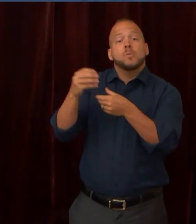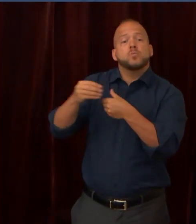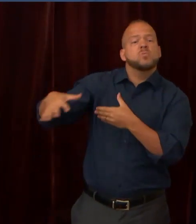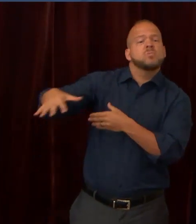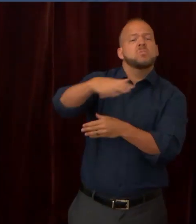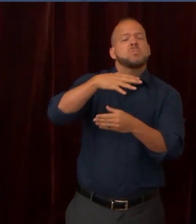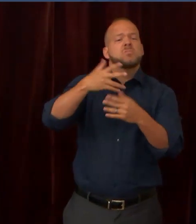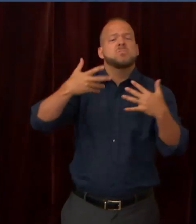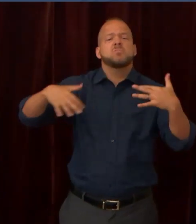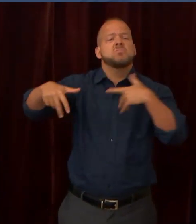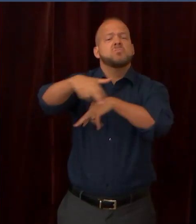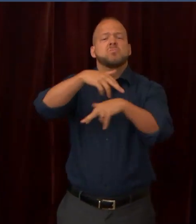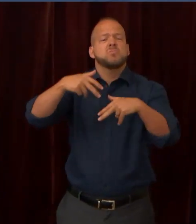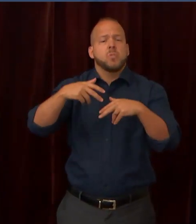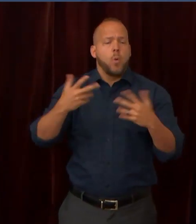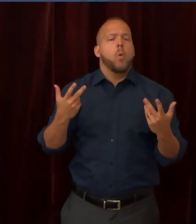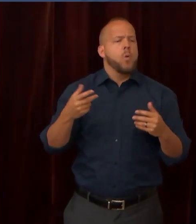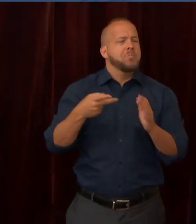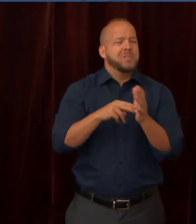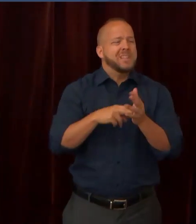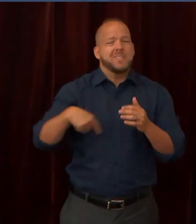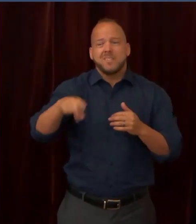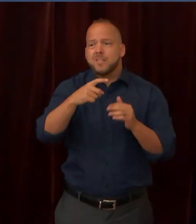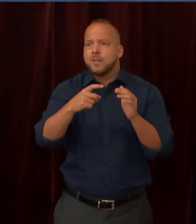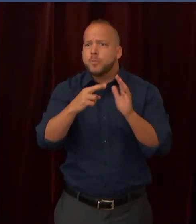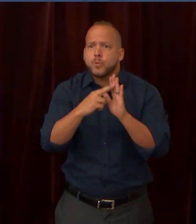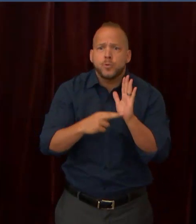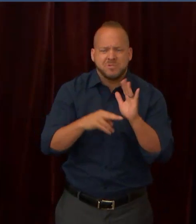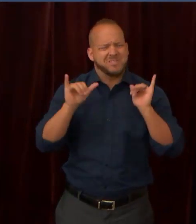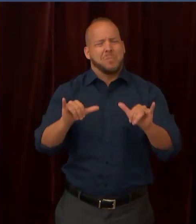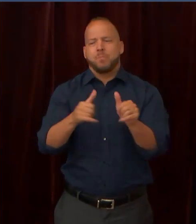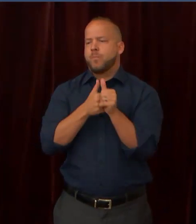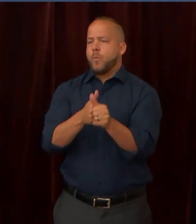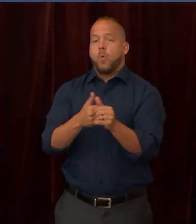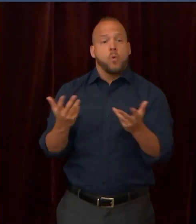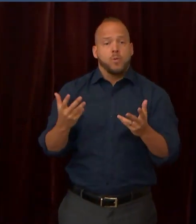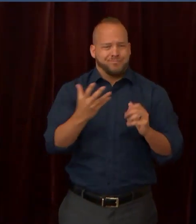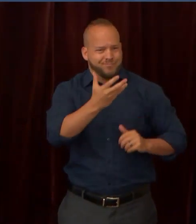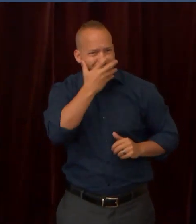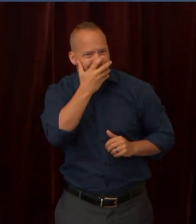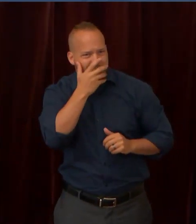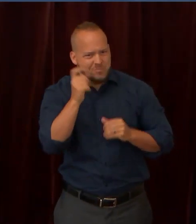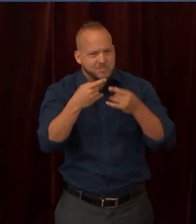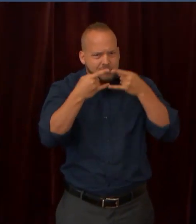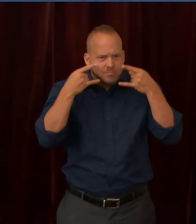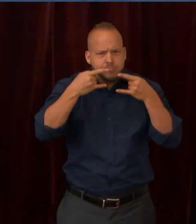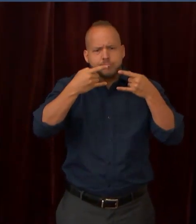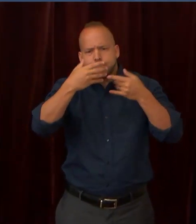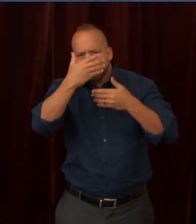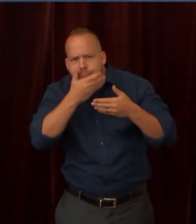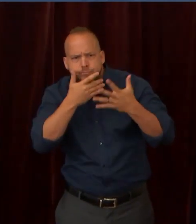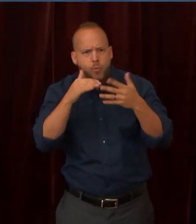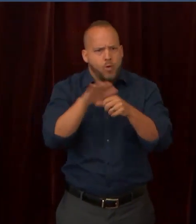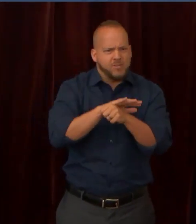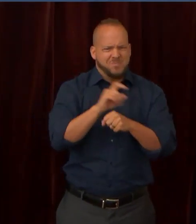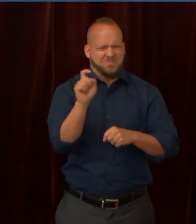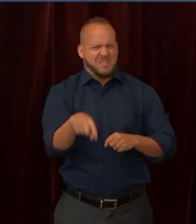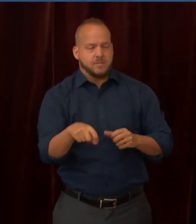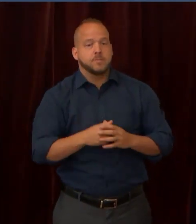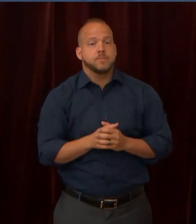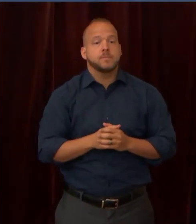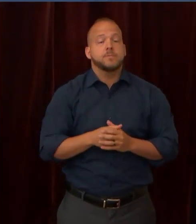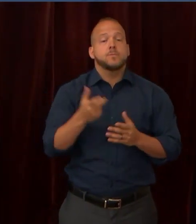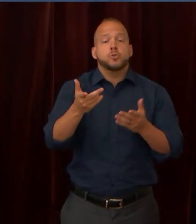Now, these numbers exclude staff, not volunteers, needed to run the service. There are some broad aspects of